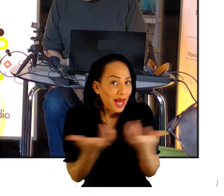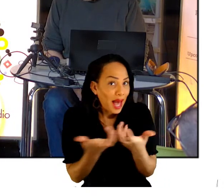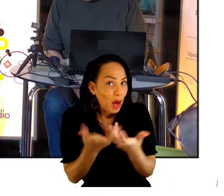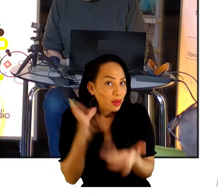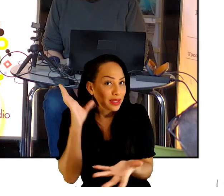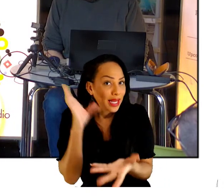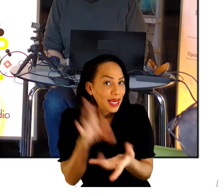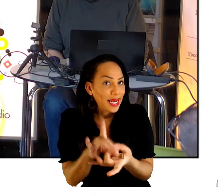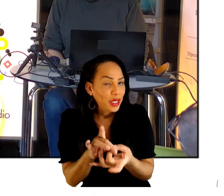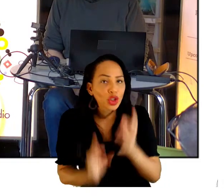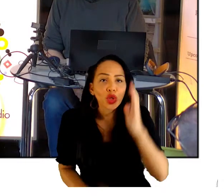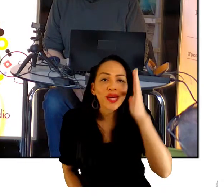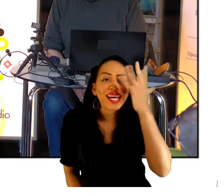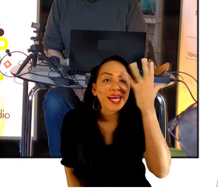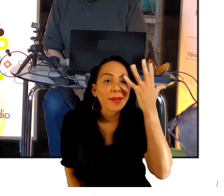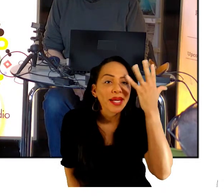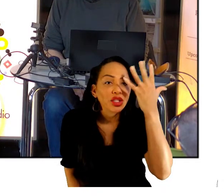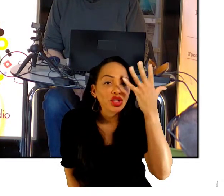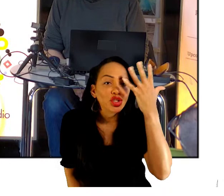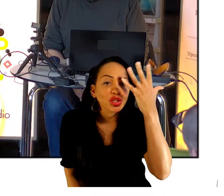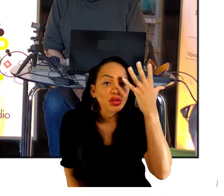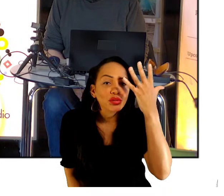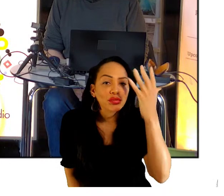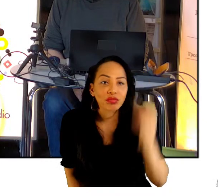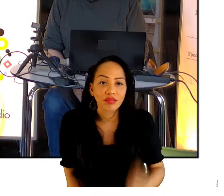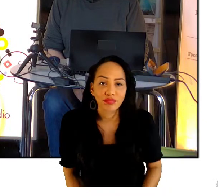is so diversified in